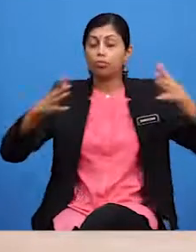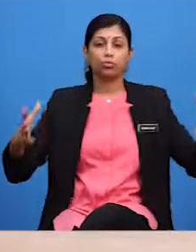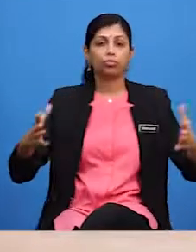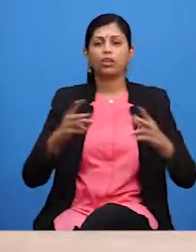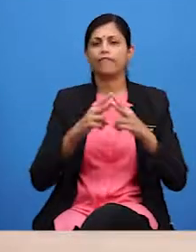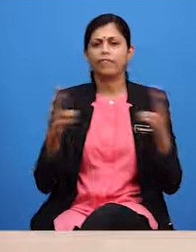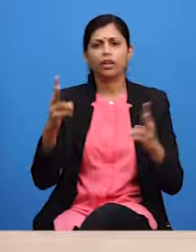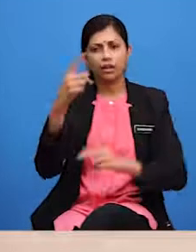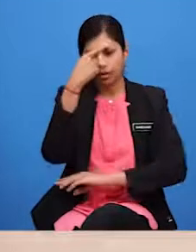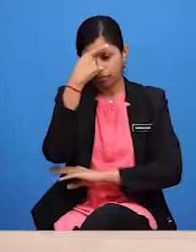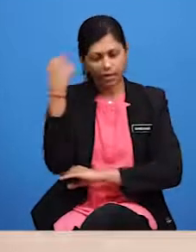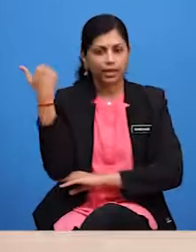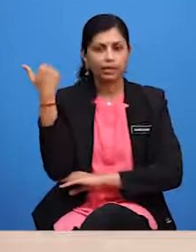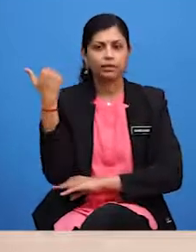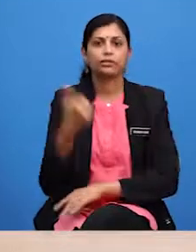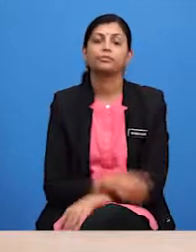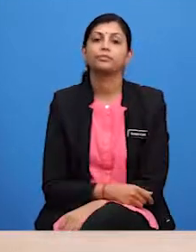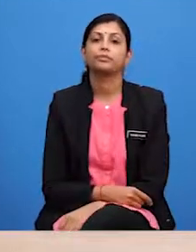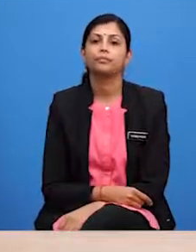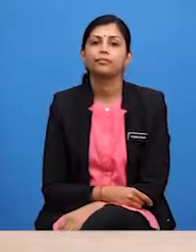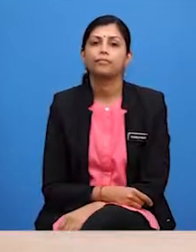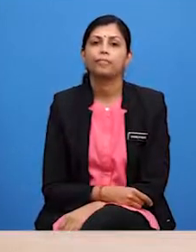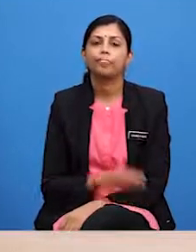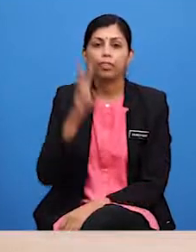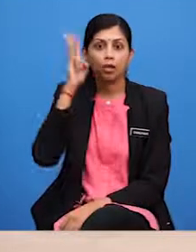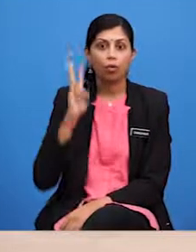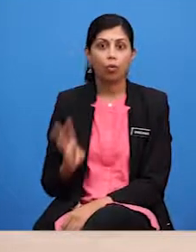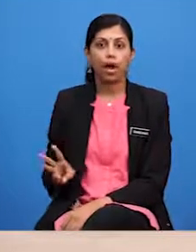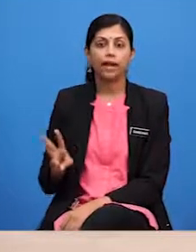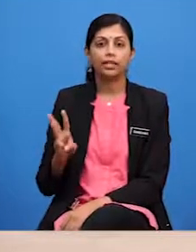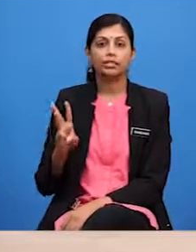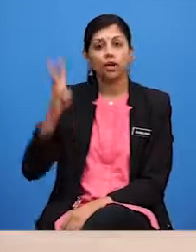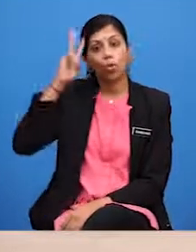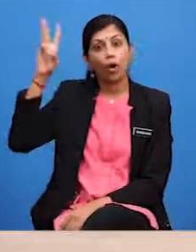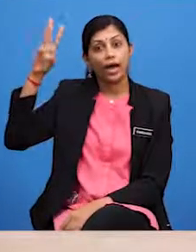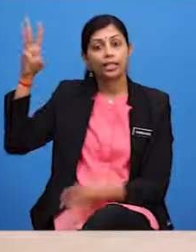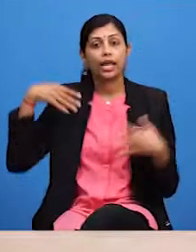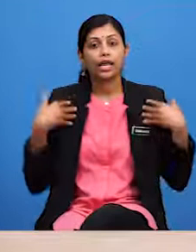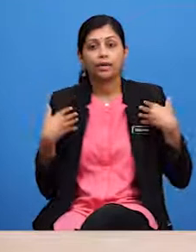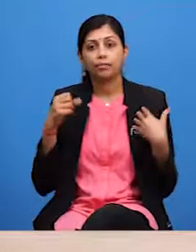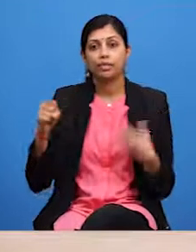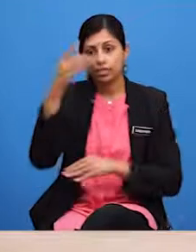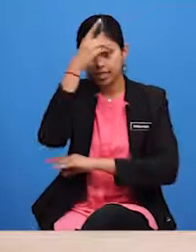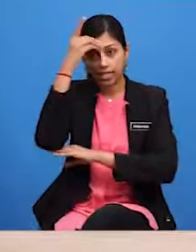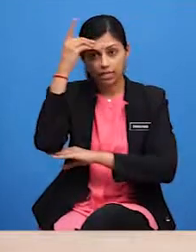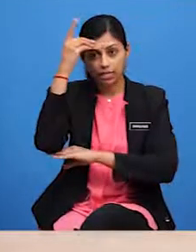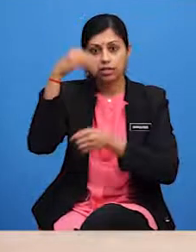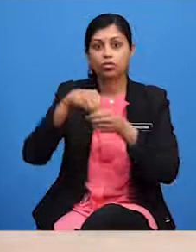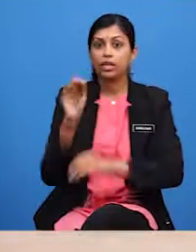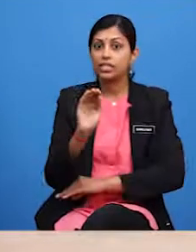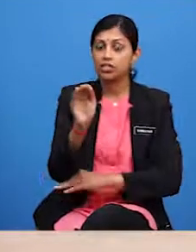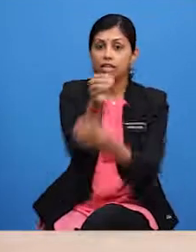pitch black at night. The wild animals in desert include